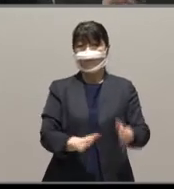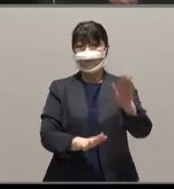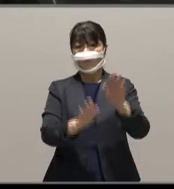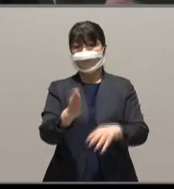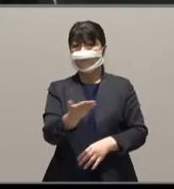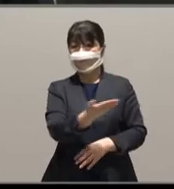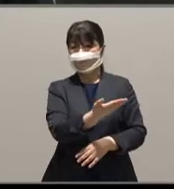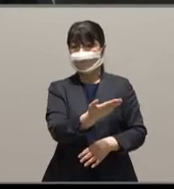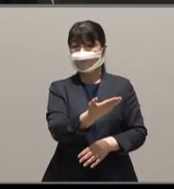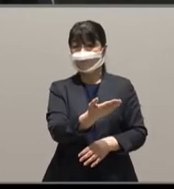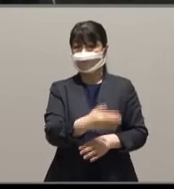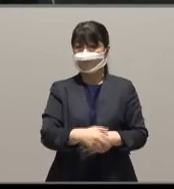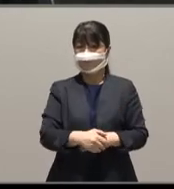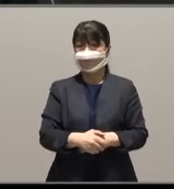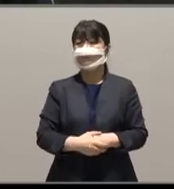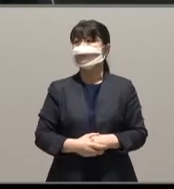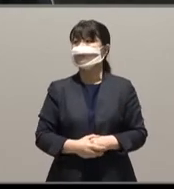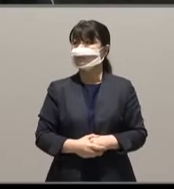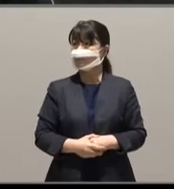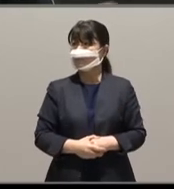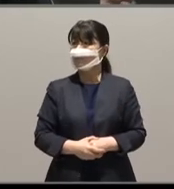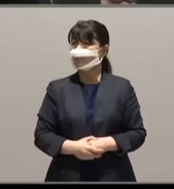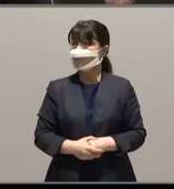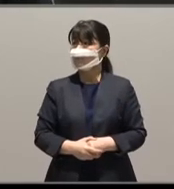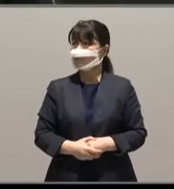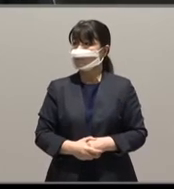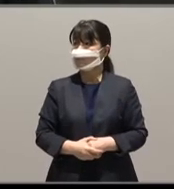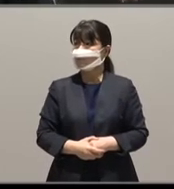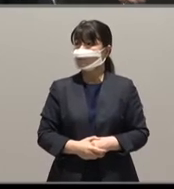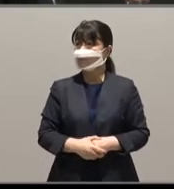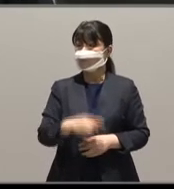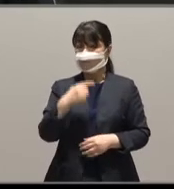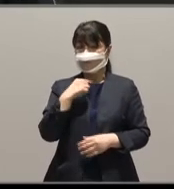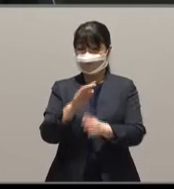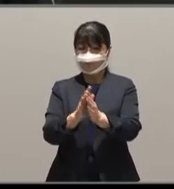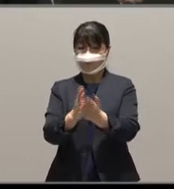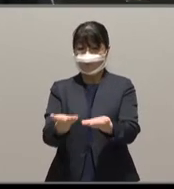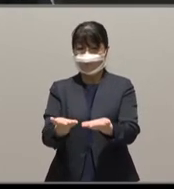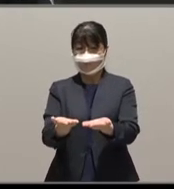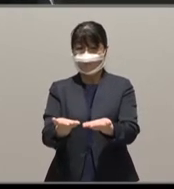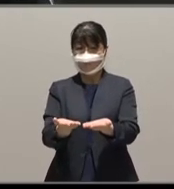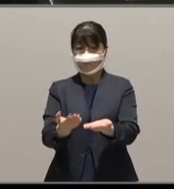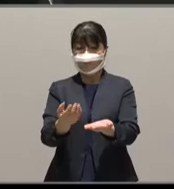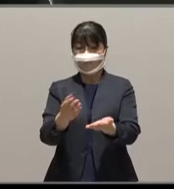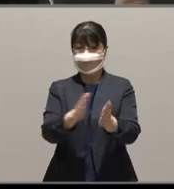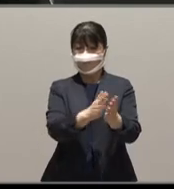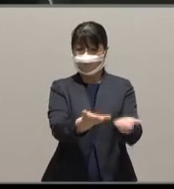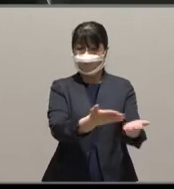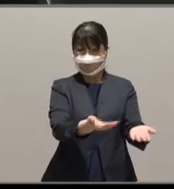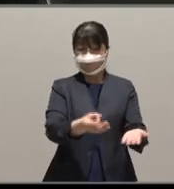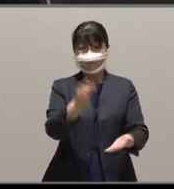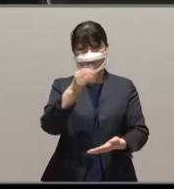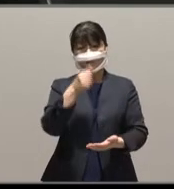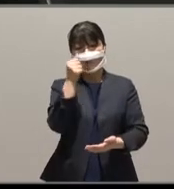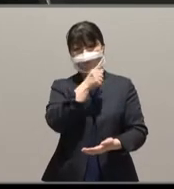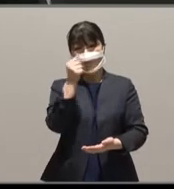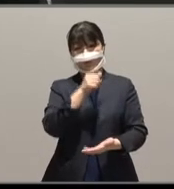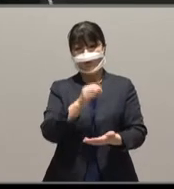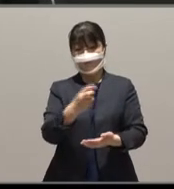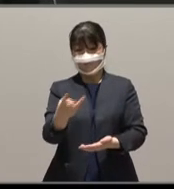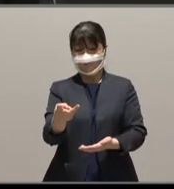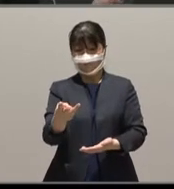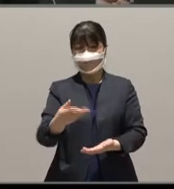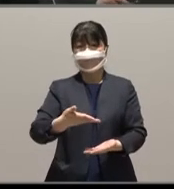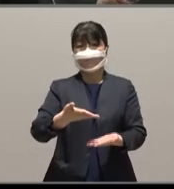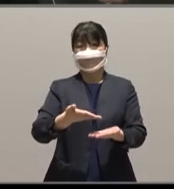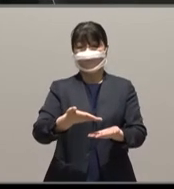show Nippon Medical School Hospital too, and then this NBC. And they showed three books